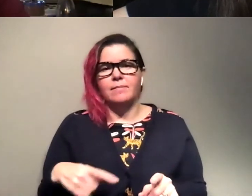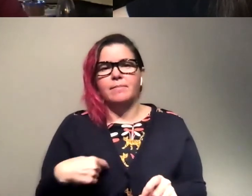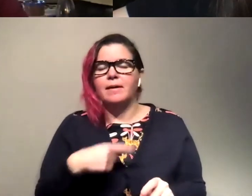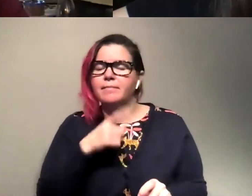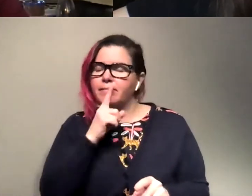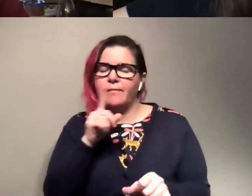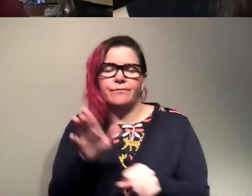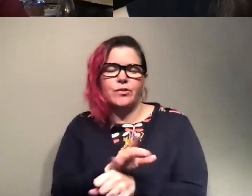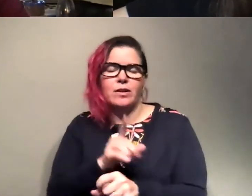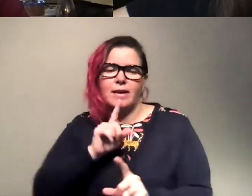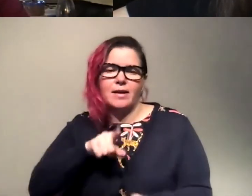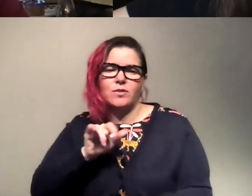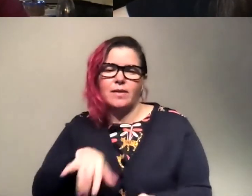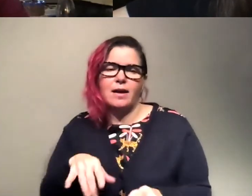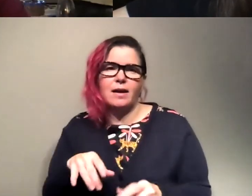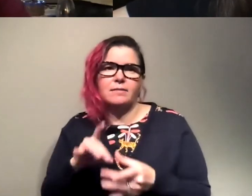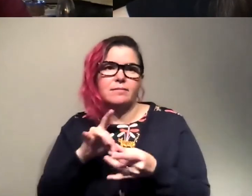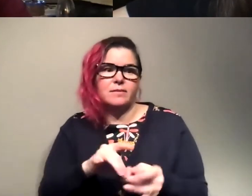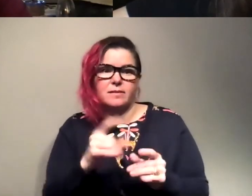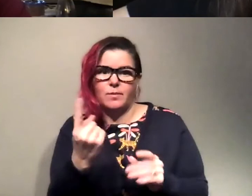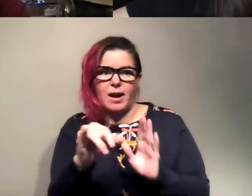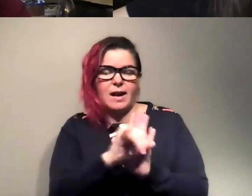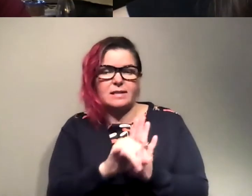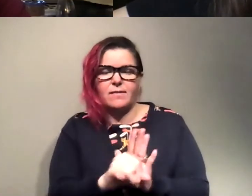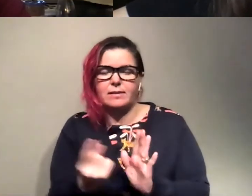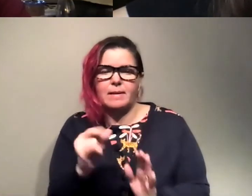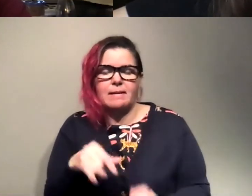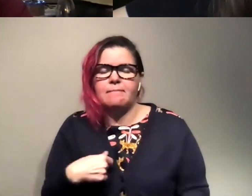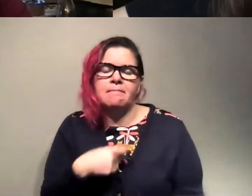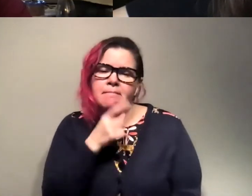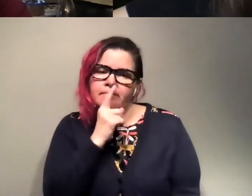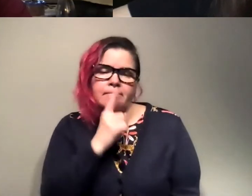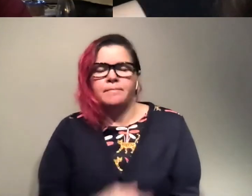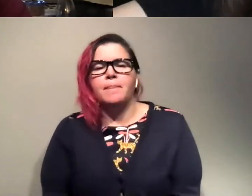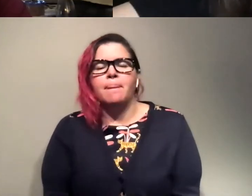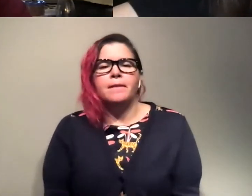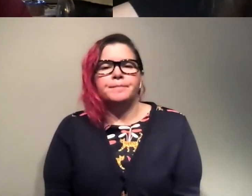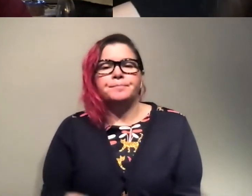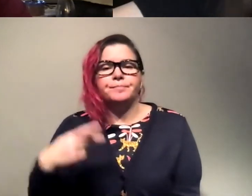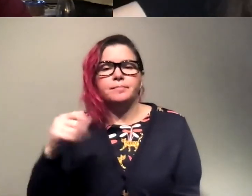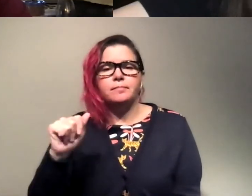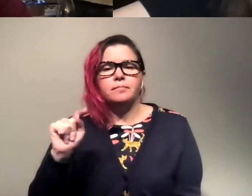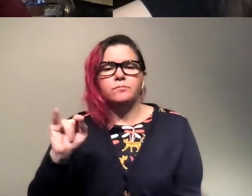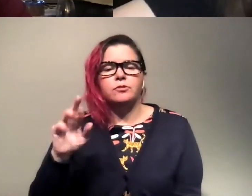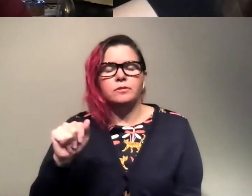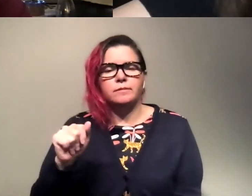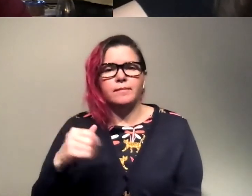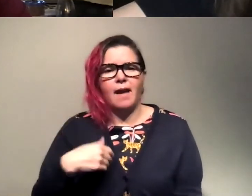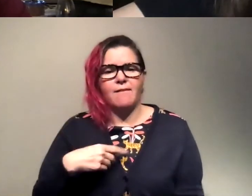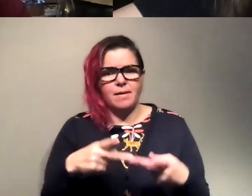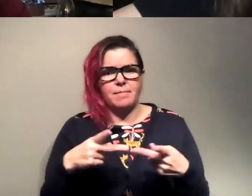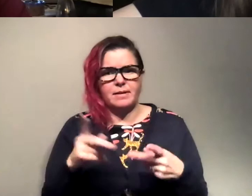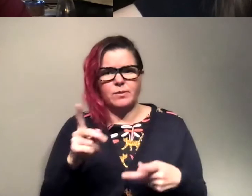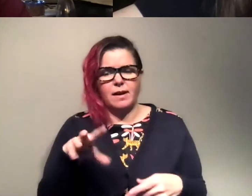answer that in terms of whether someone has identified something like that. Cool. Patricia wants to know, is there a place where I can find